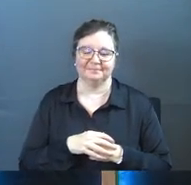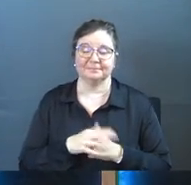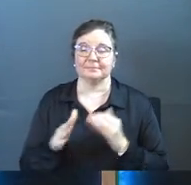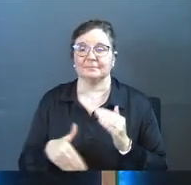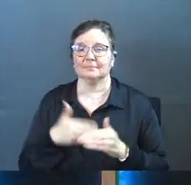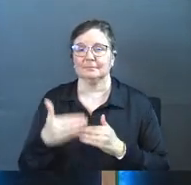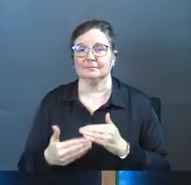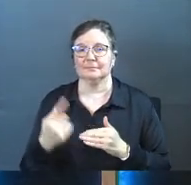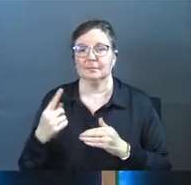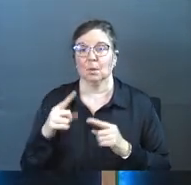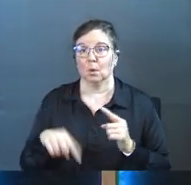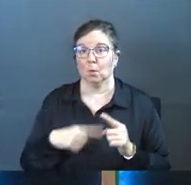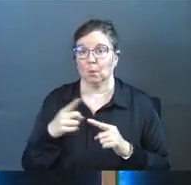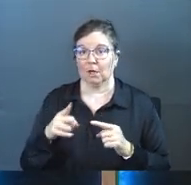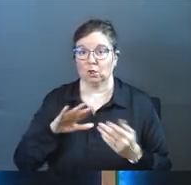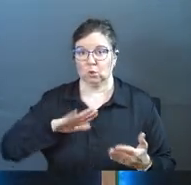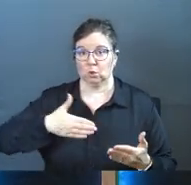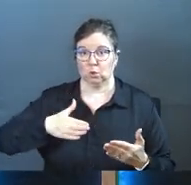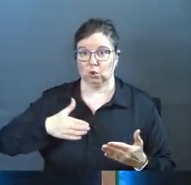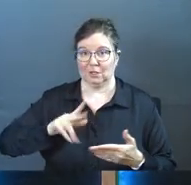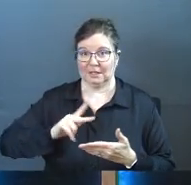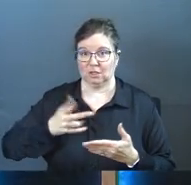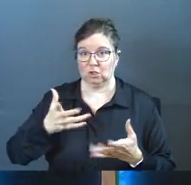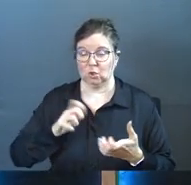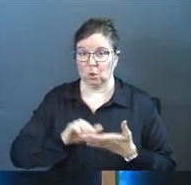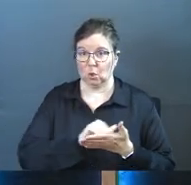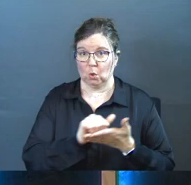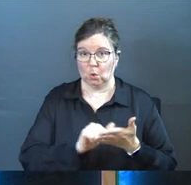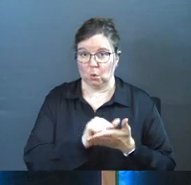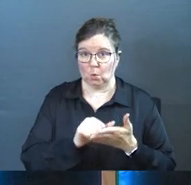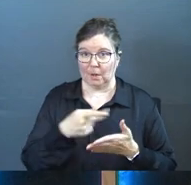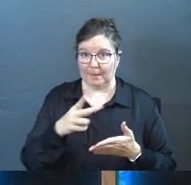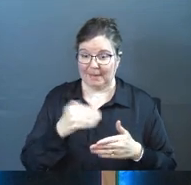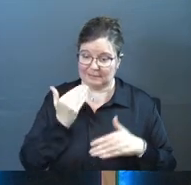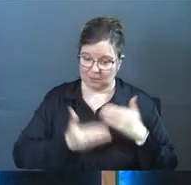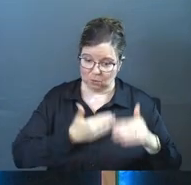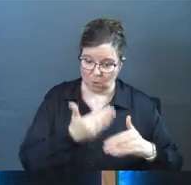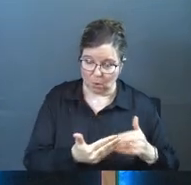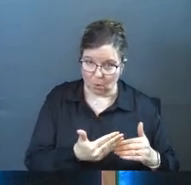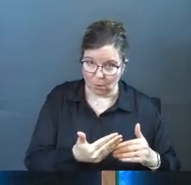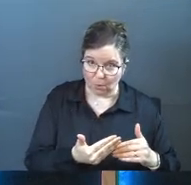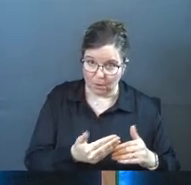The next one, when you cook in the kitchen, do you wash all the pans as you go?